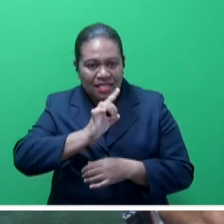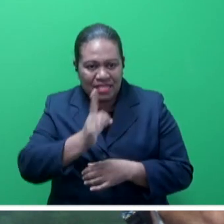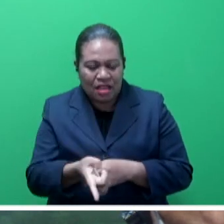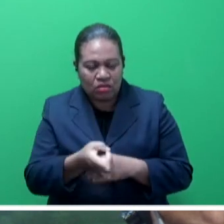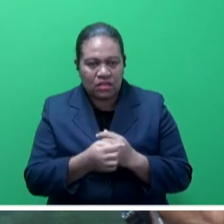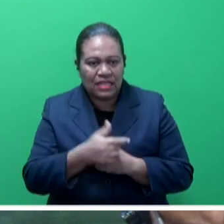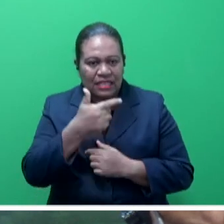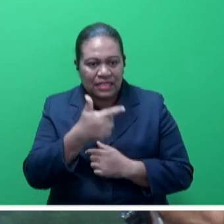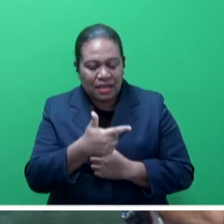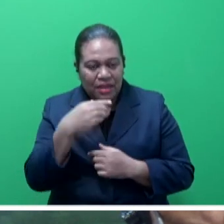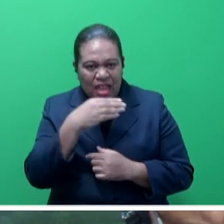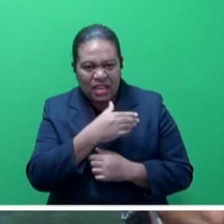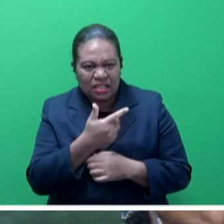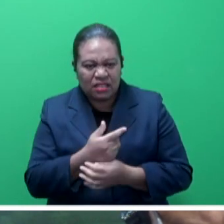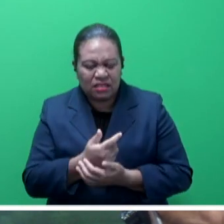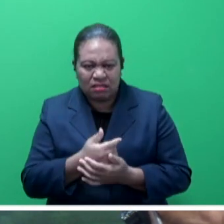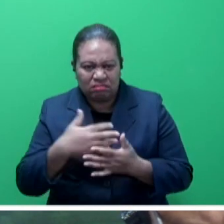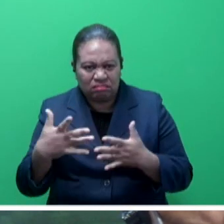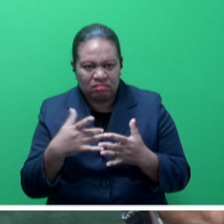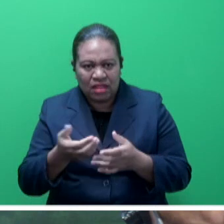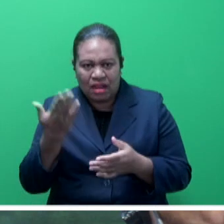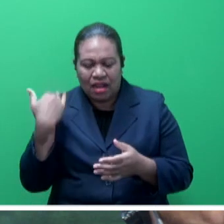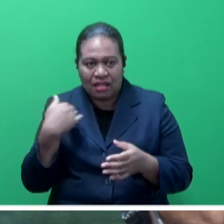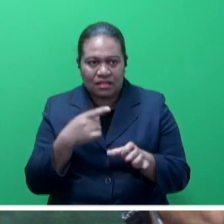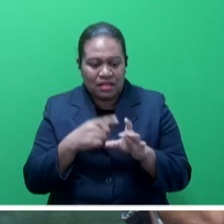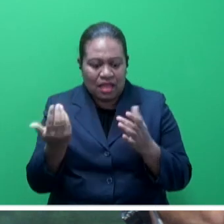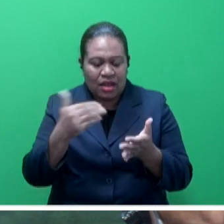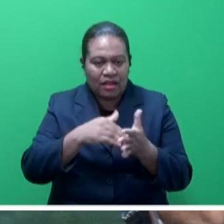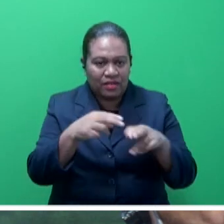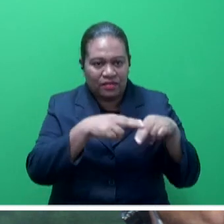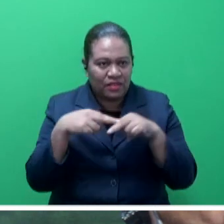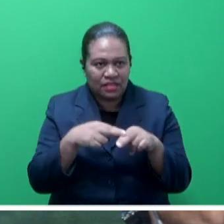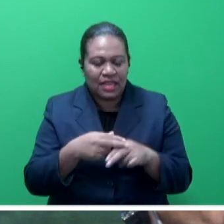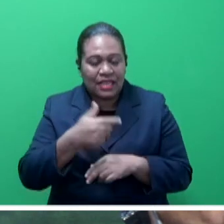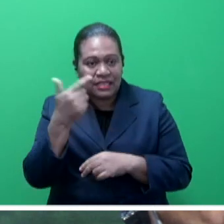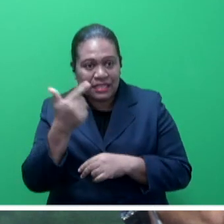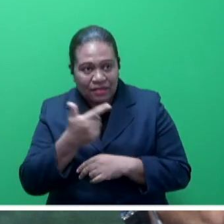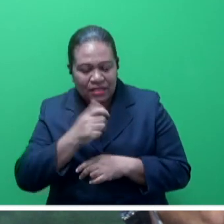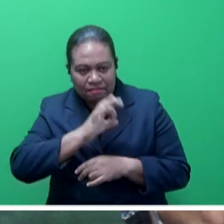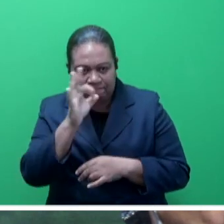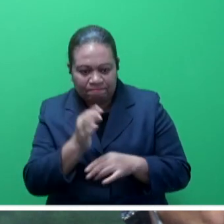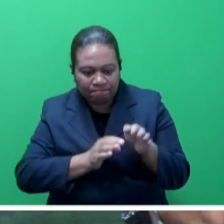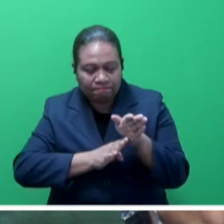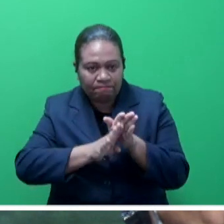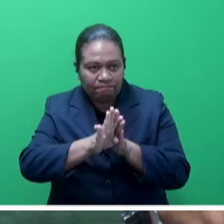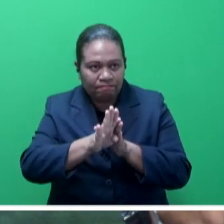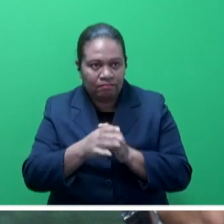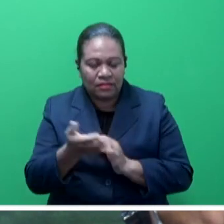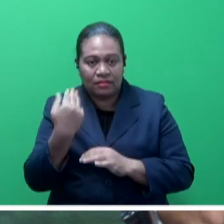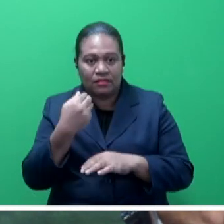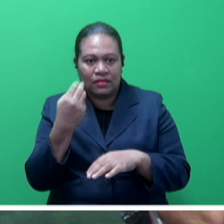50,742 visitors arrived onto the Fijian shores, Mr. Speaker, sir, registering a 17% increase in the last 3-month